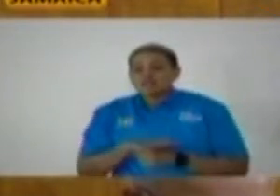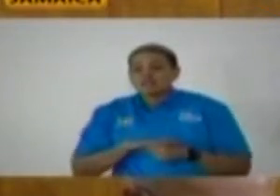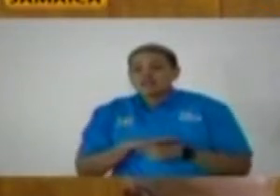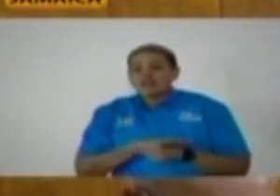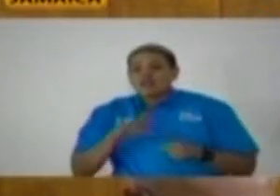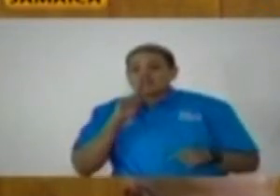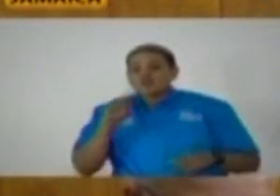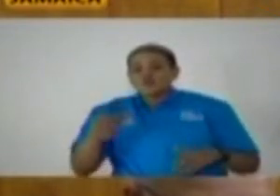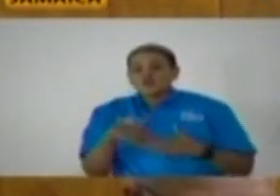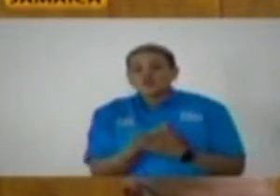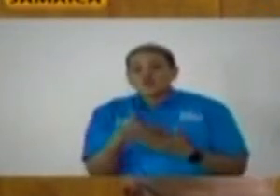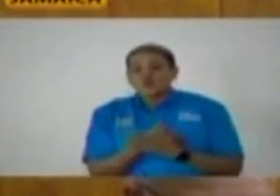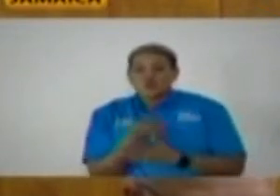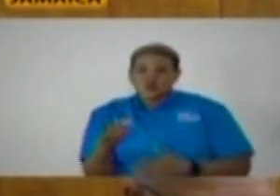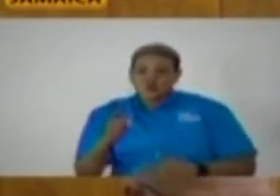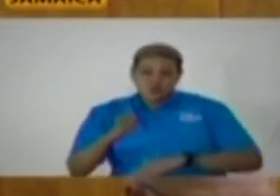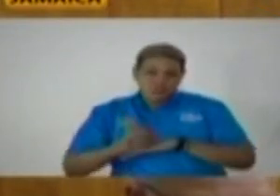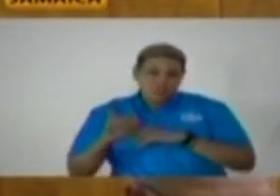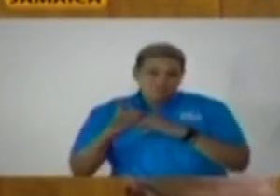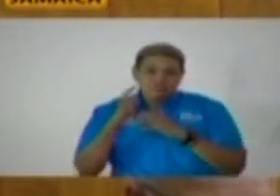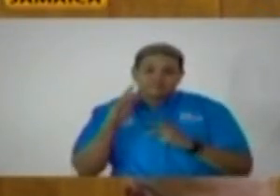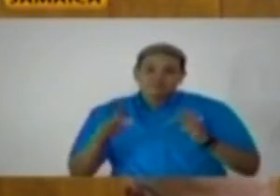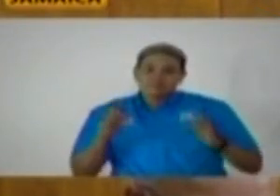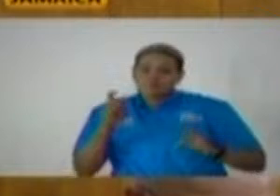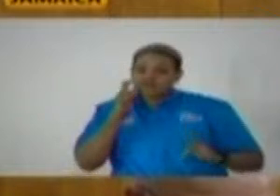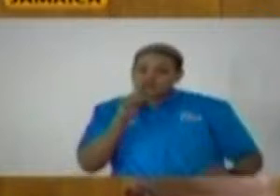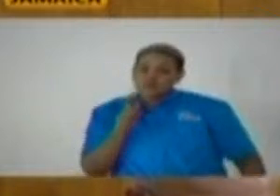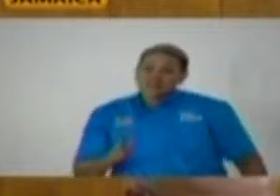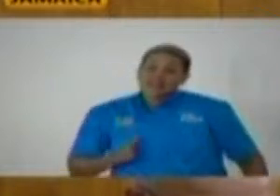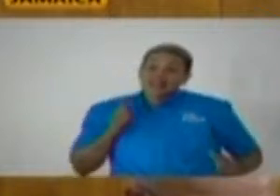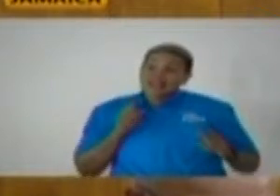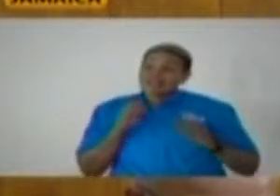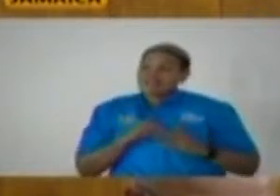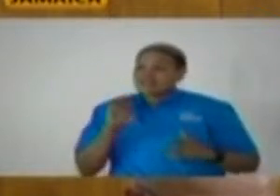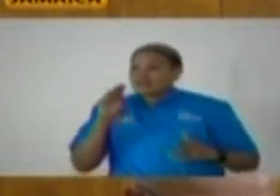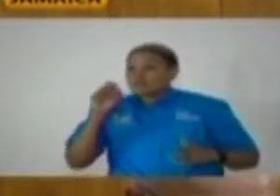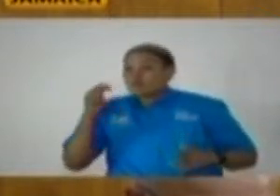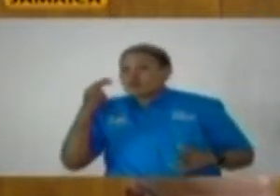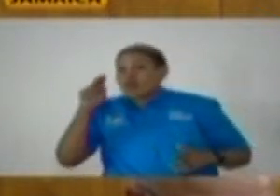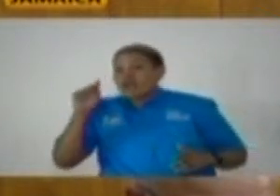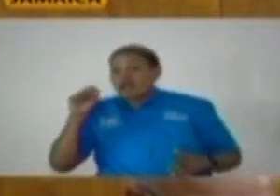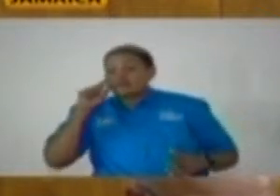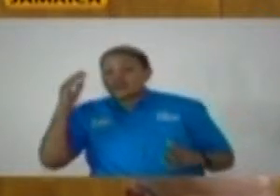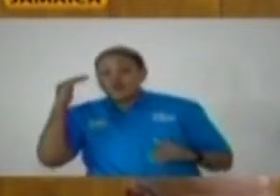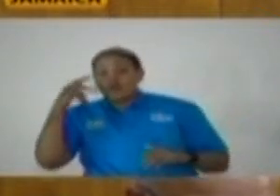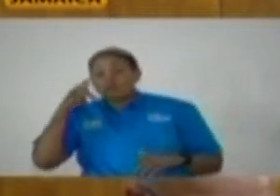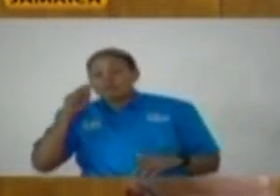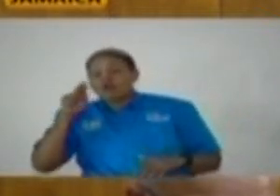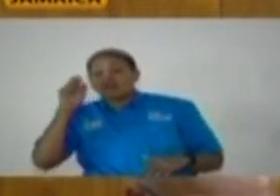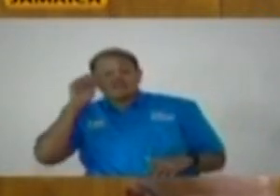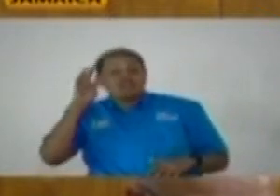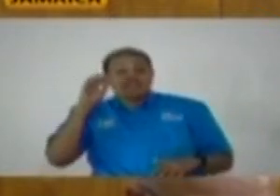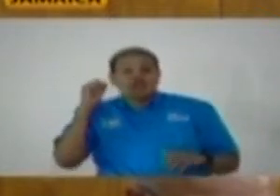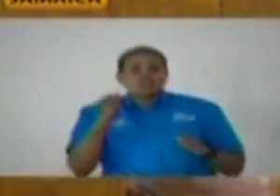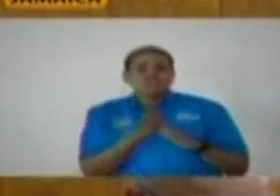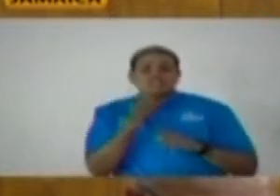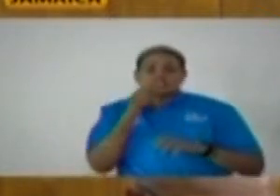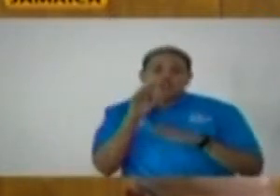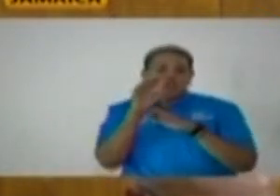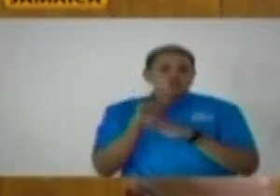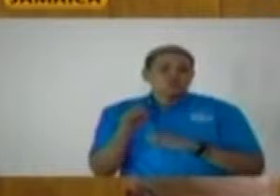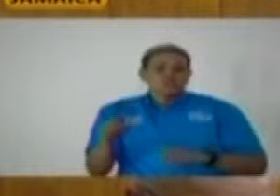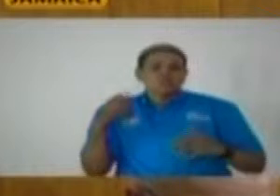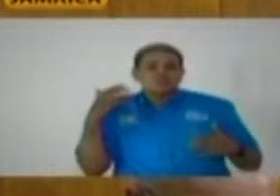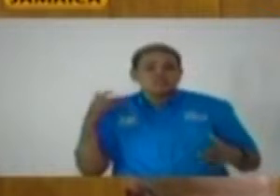is a relatively new phenomenon. So for people who would have lived in Amona Heights and Hope Pastures for 40 odd years, they're not used to